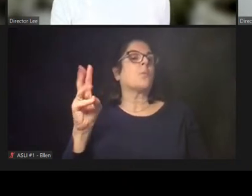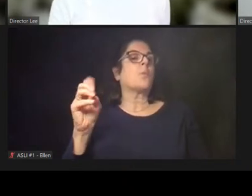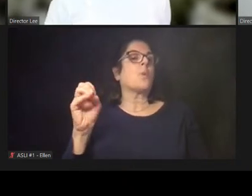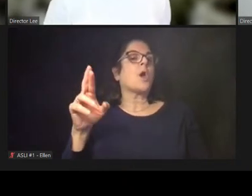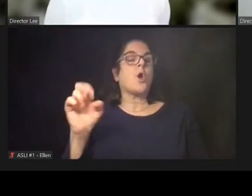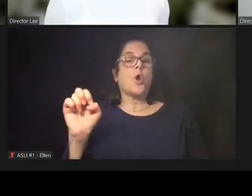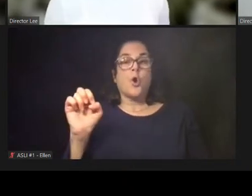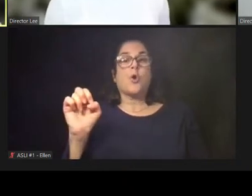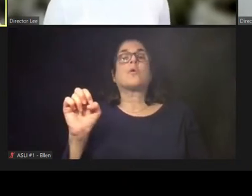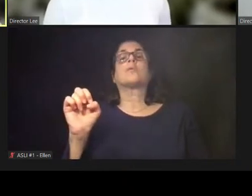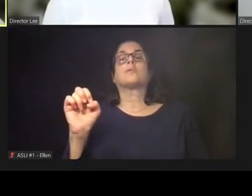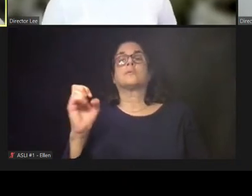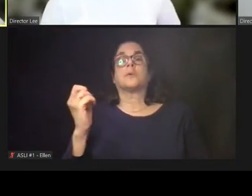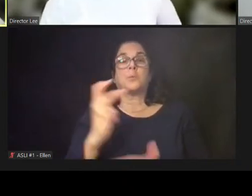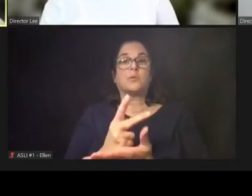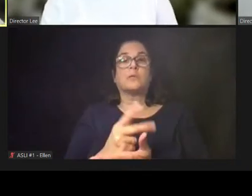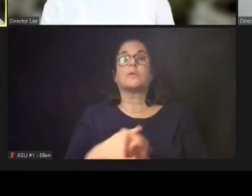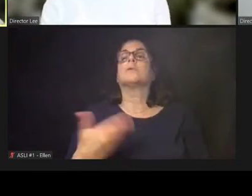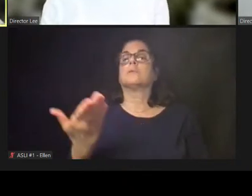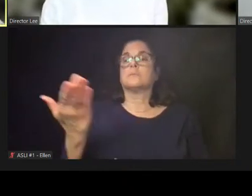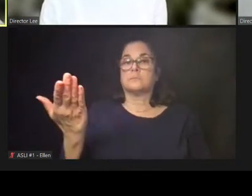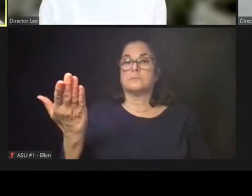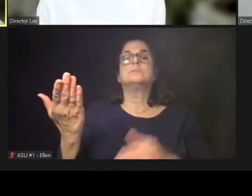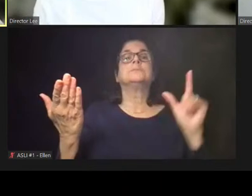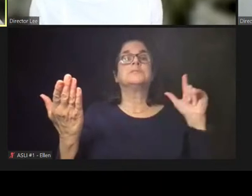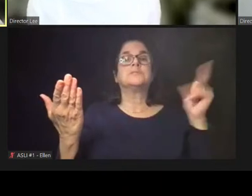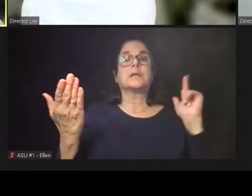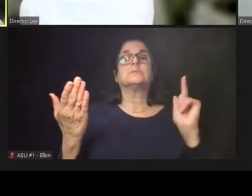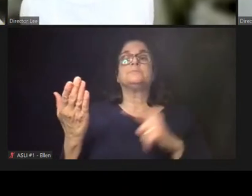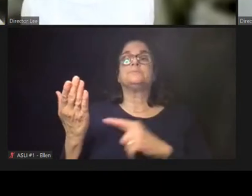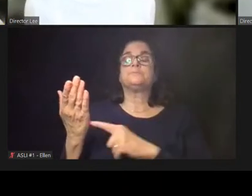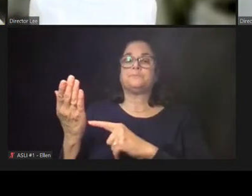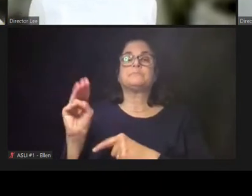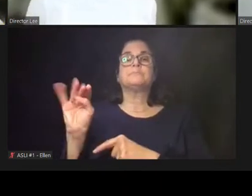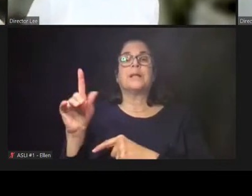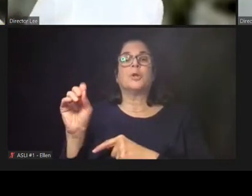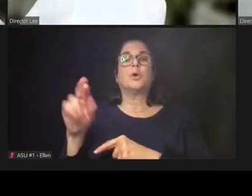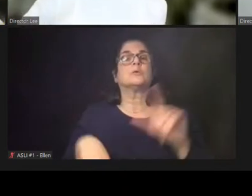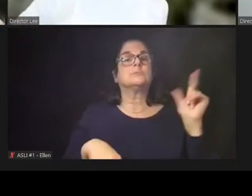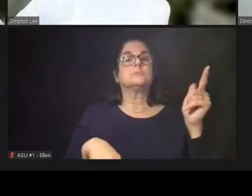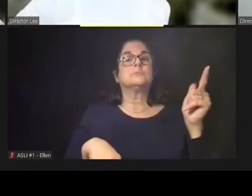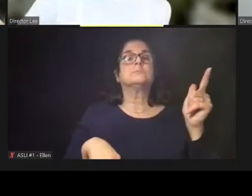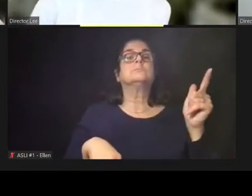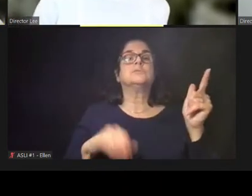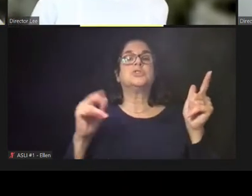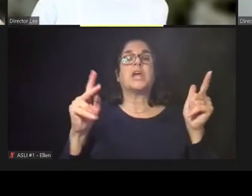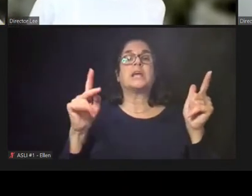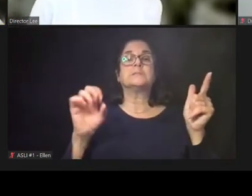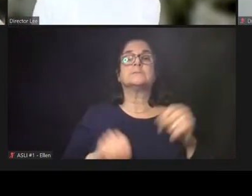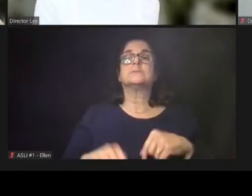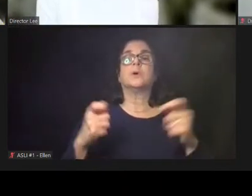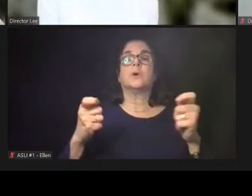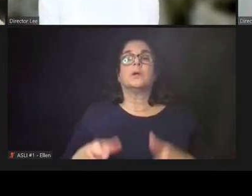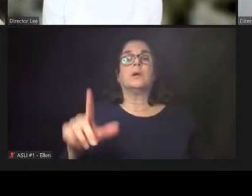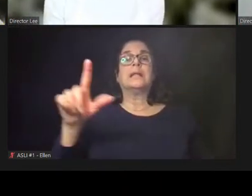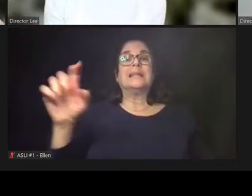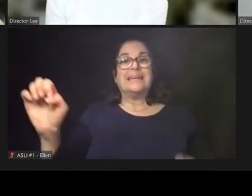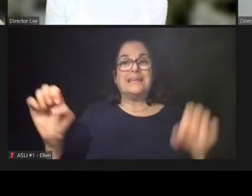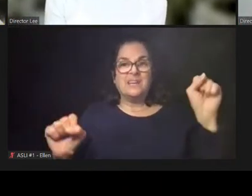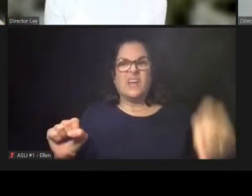So moved. Second. Moved by Director Miller, seconded by Director Jakes. Director Lee? Yes. Director